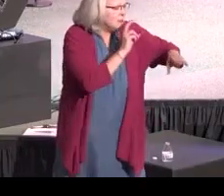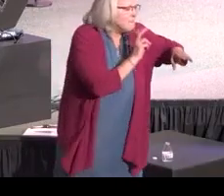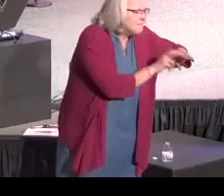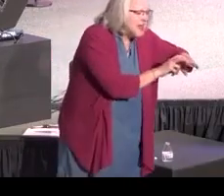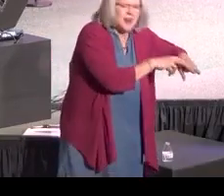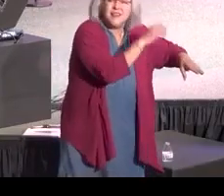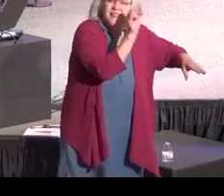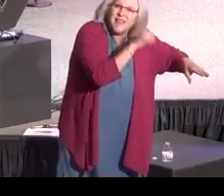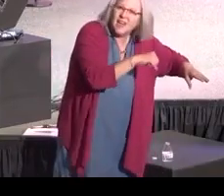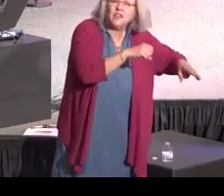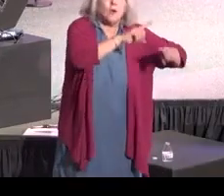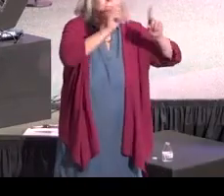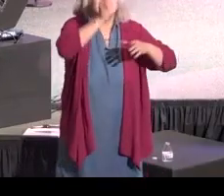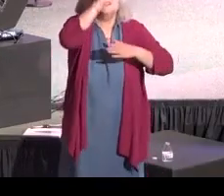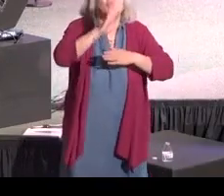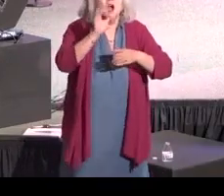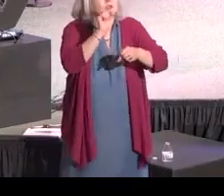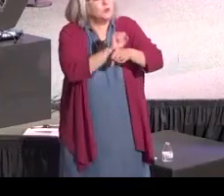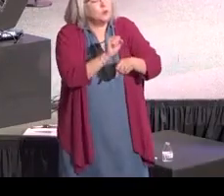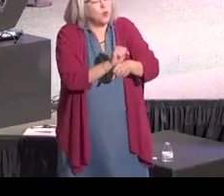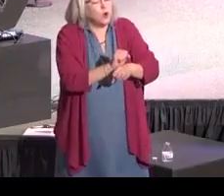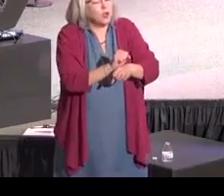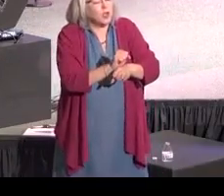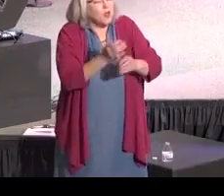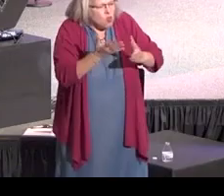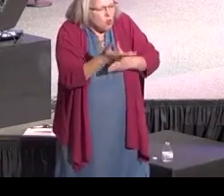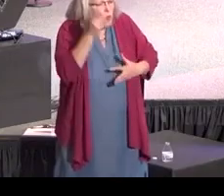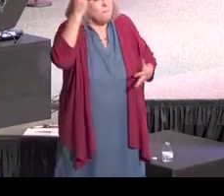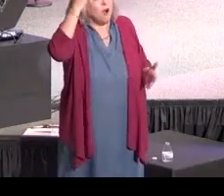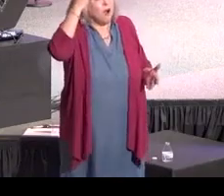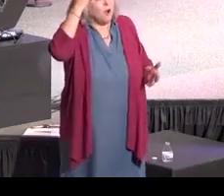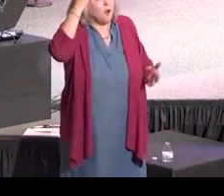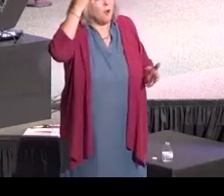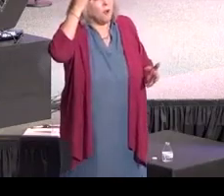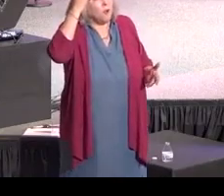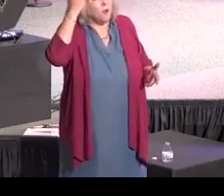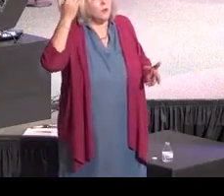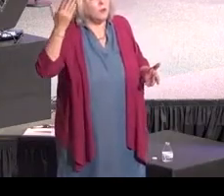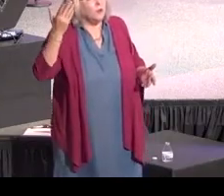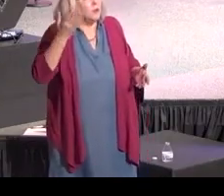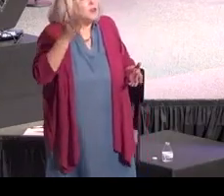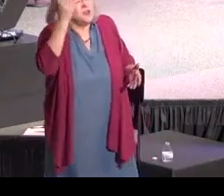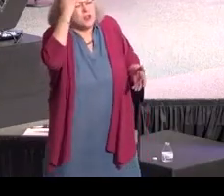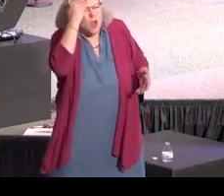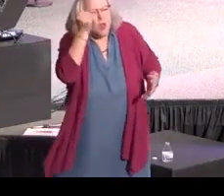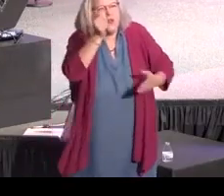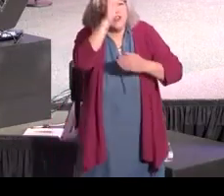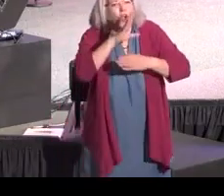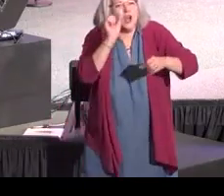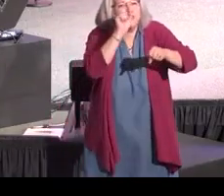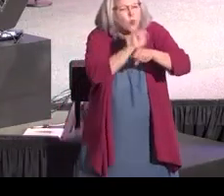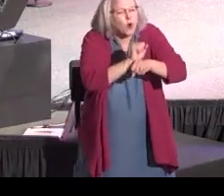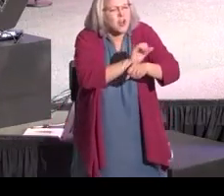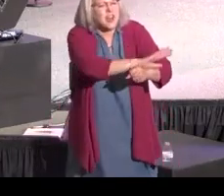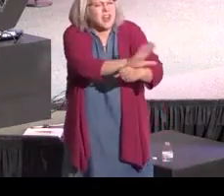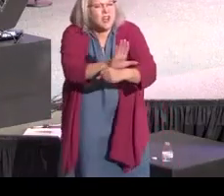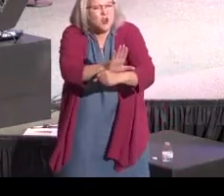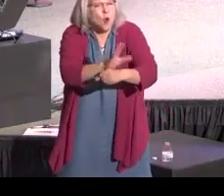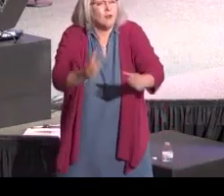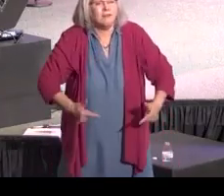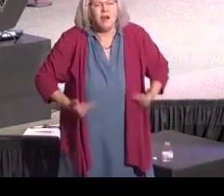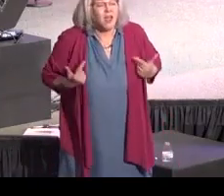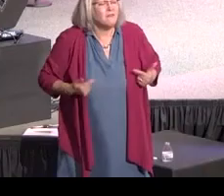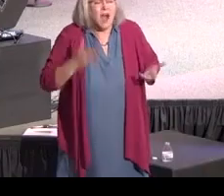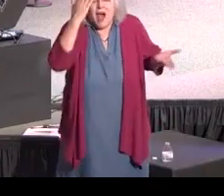But God was working. And I want to tell you today, in your life, God is working. And I don't know what detour you're